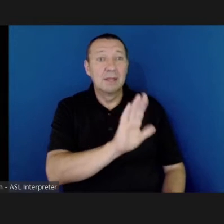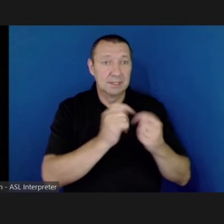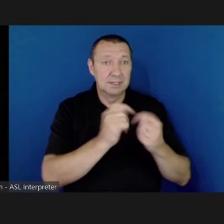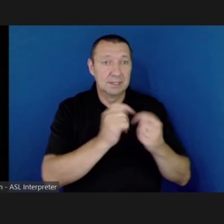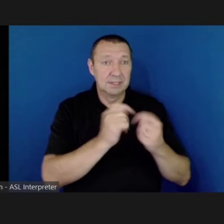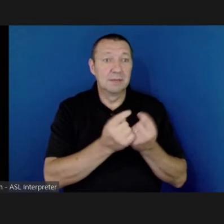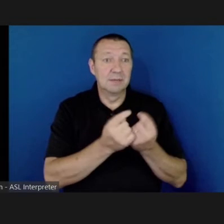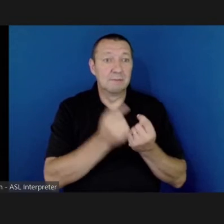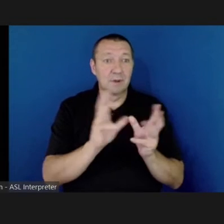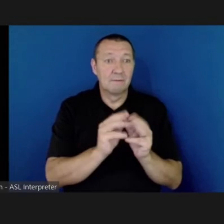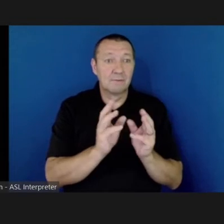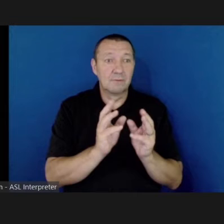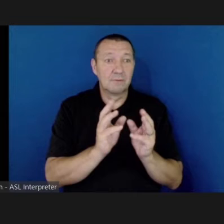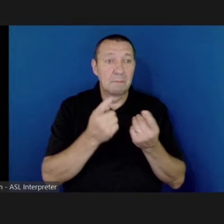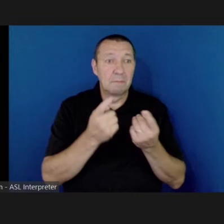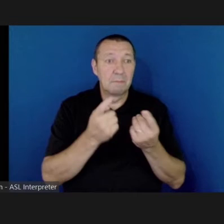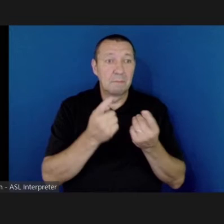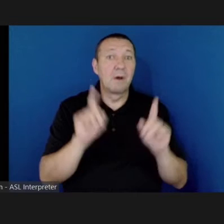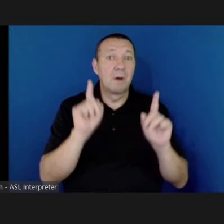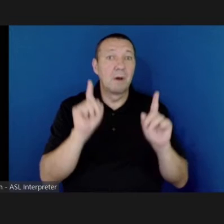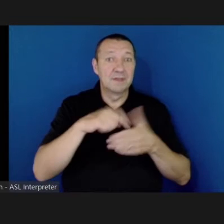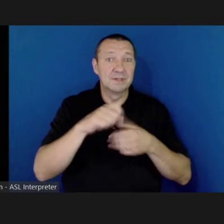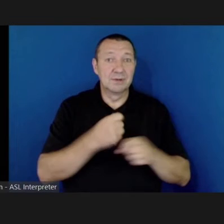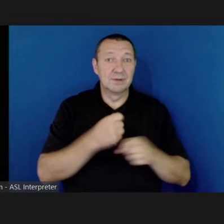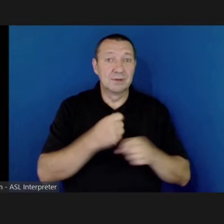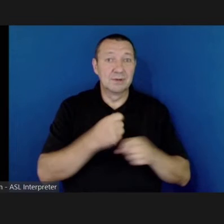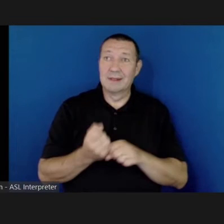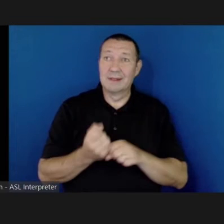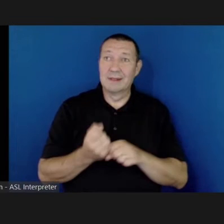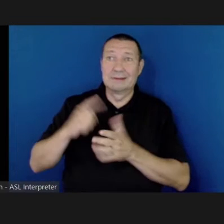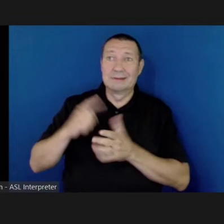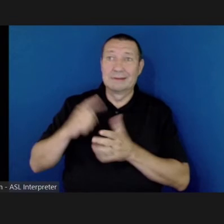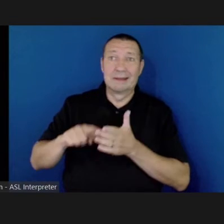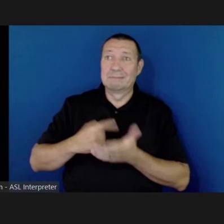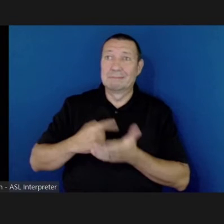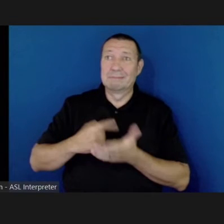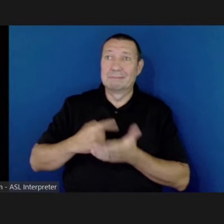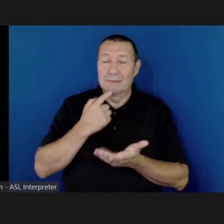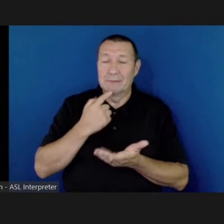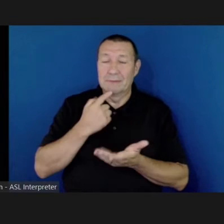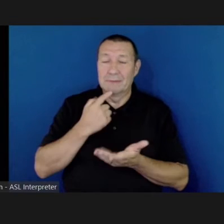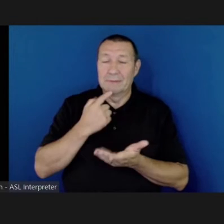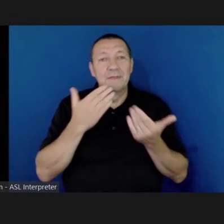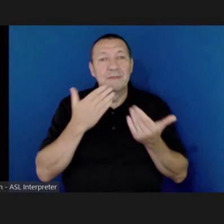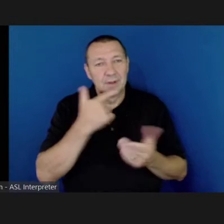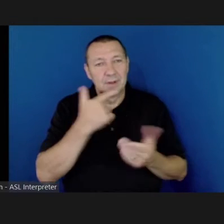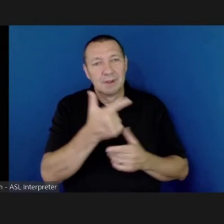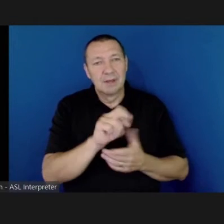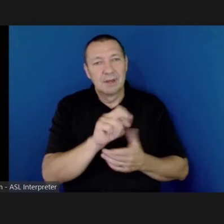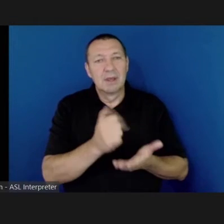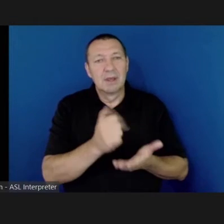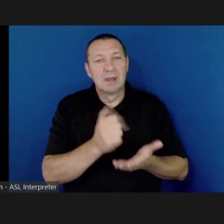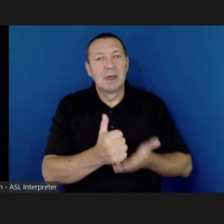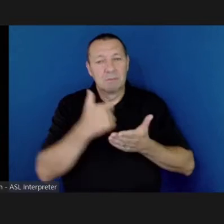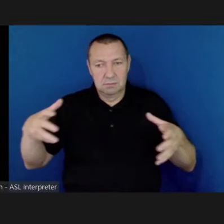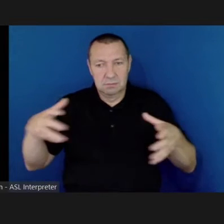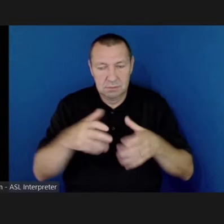it so much last year. So thank you, Glenn, and everyone for helping us to come together as a community